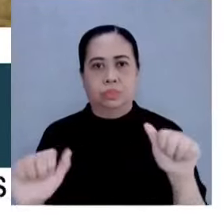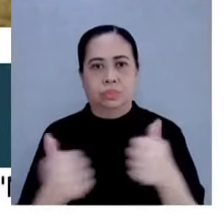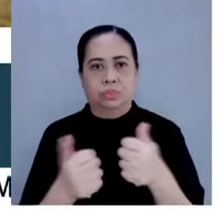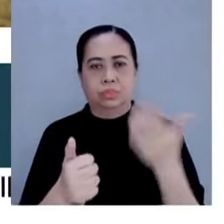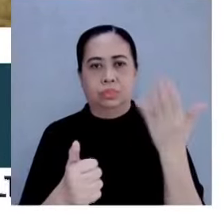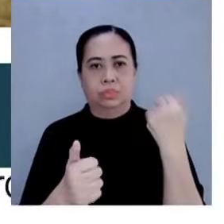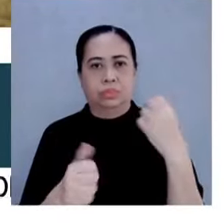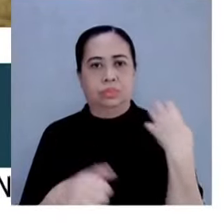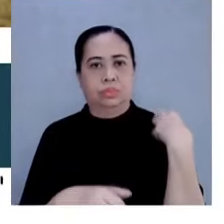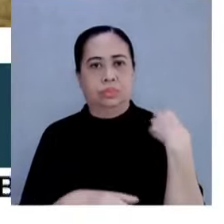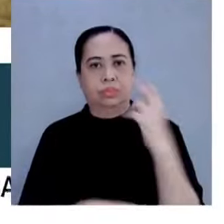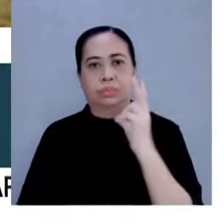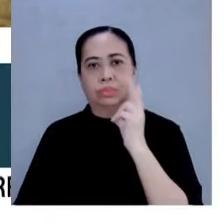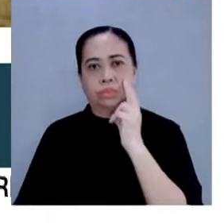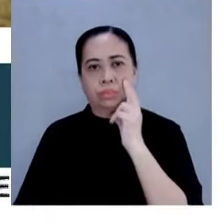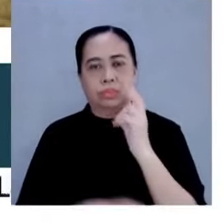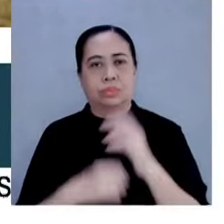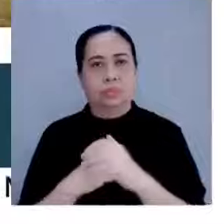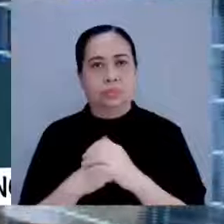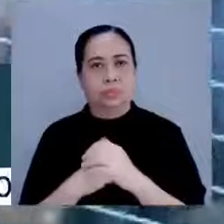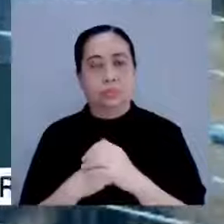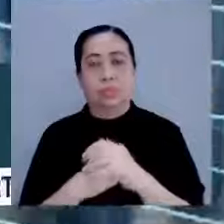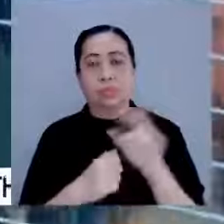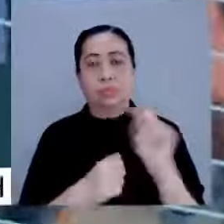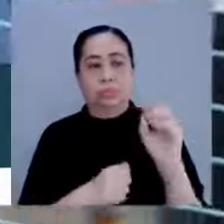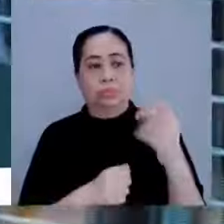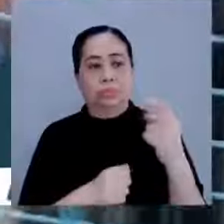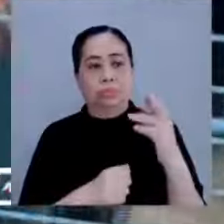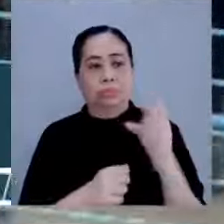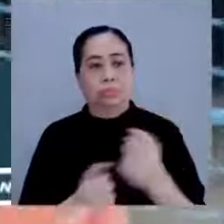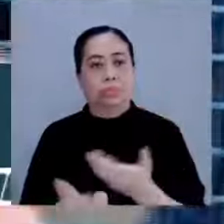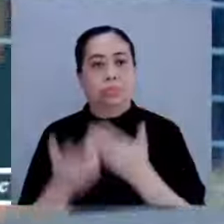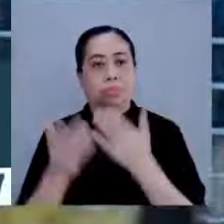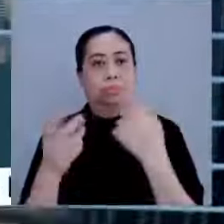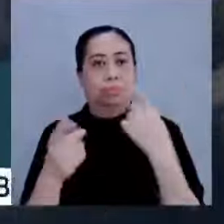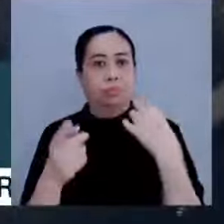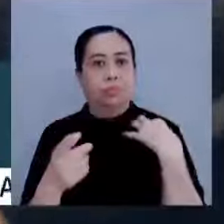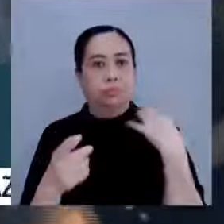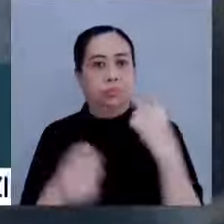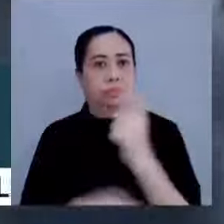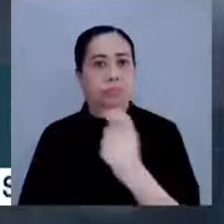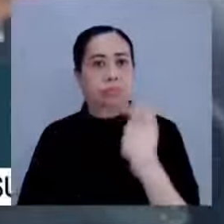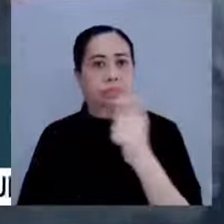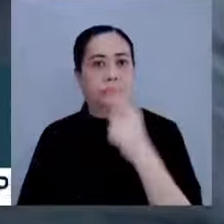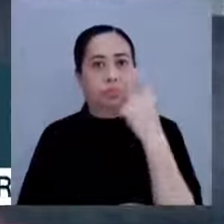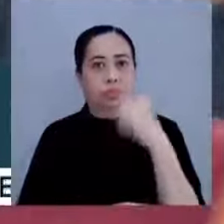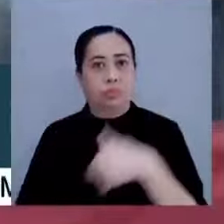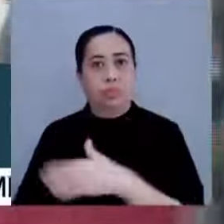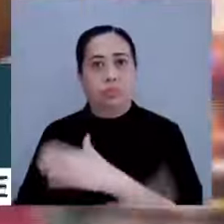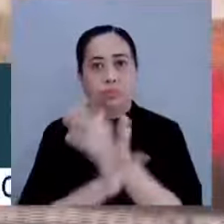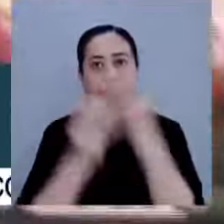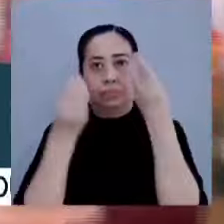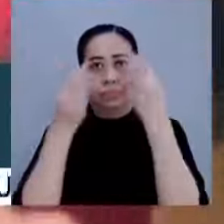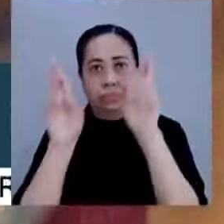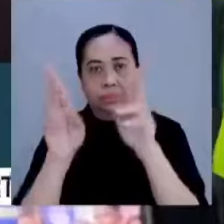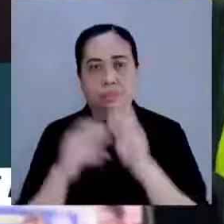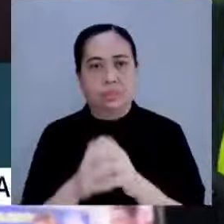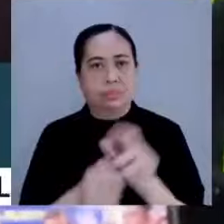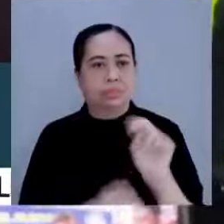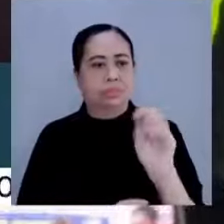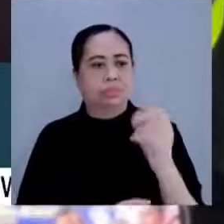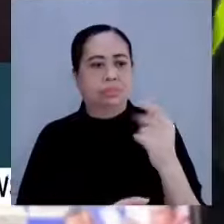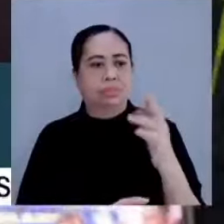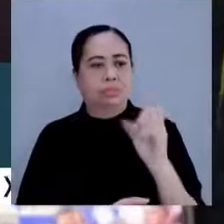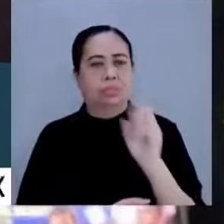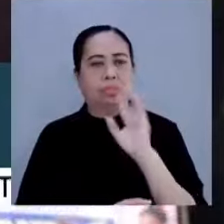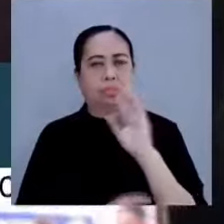boss, Rodrigo Duterte. Nograles filed his certificate of candidacy Tuesday for Davao City Mayor. Nograles says he will bring